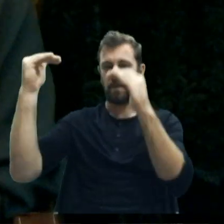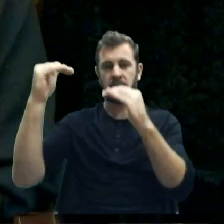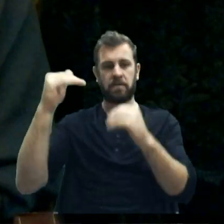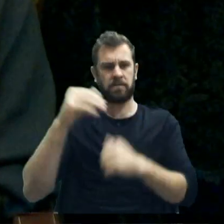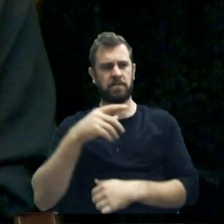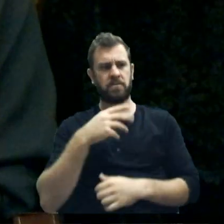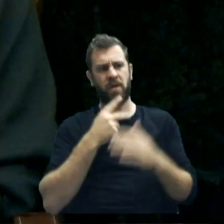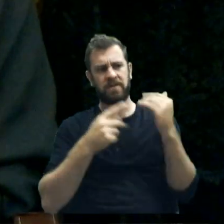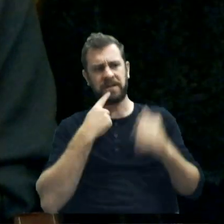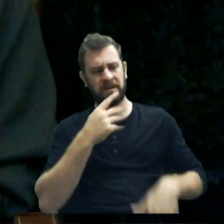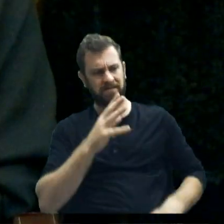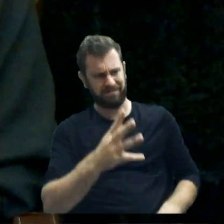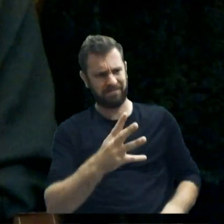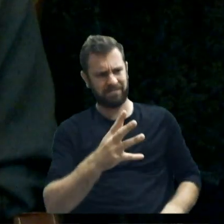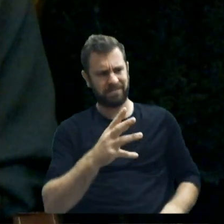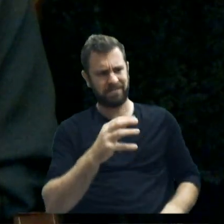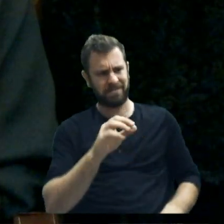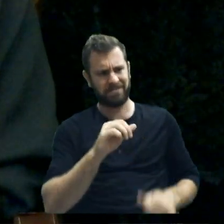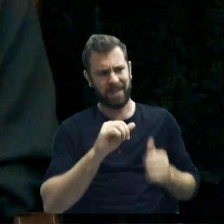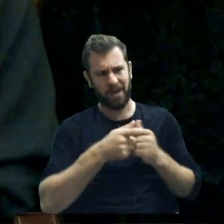this?